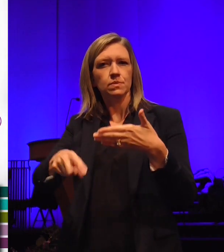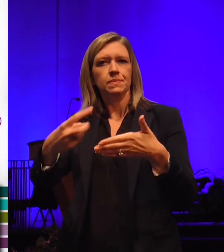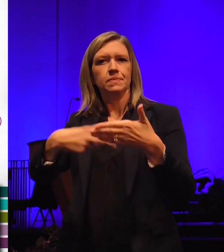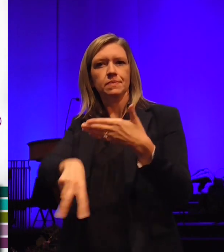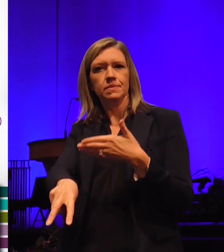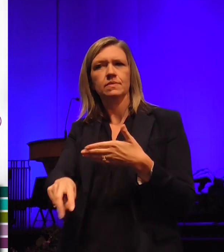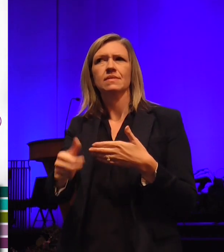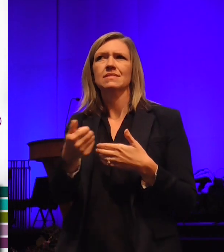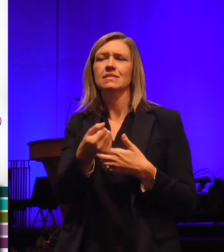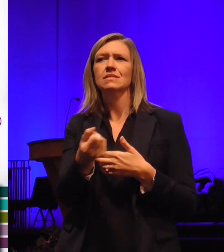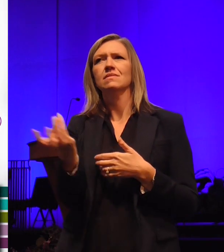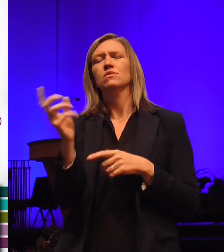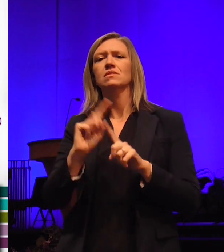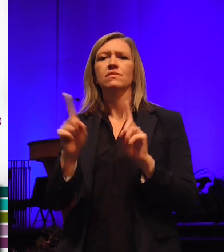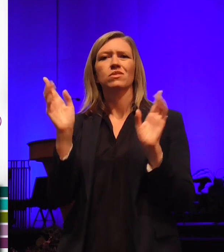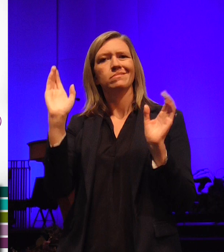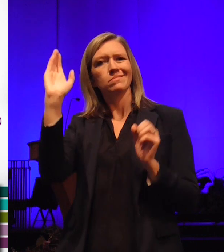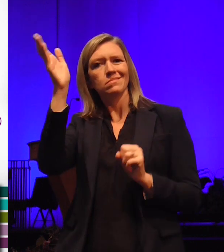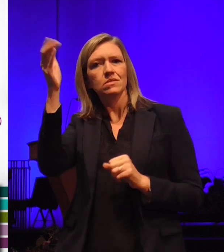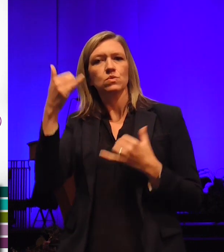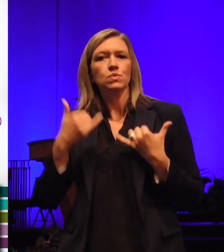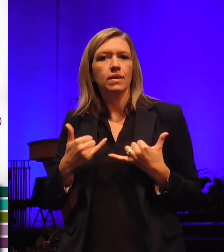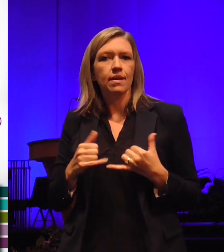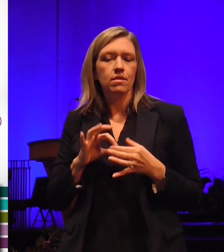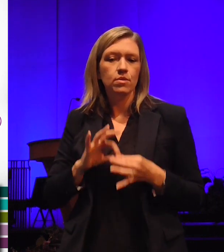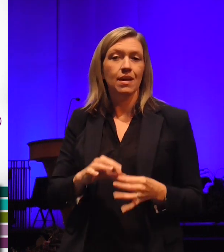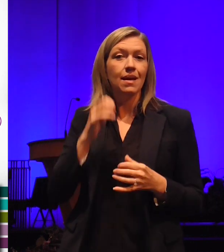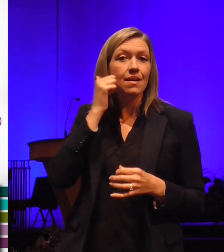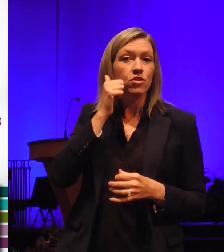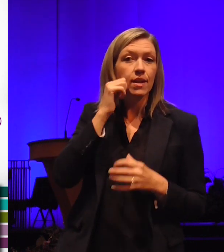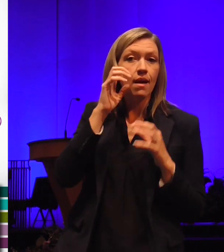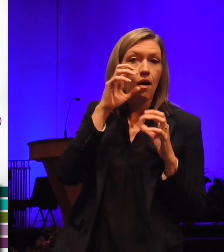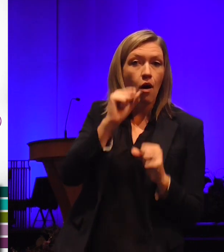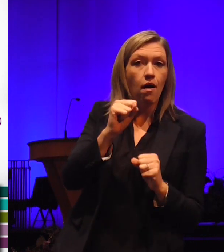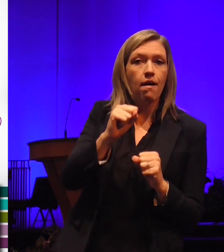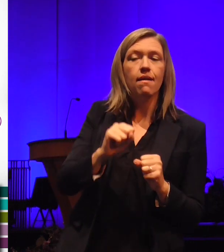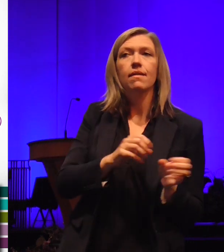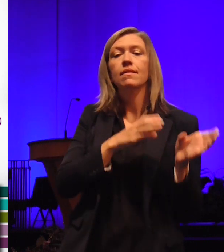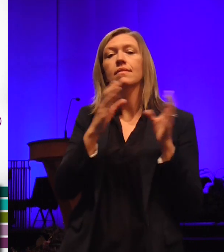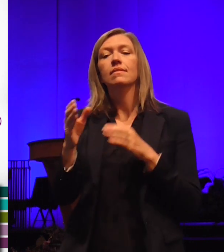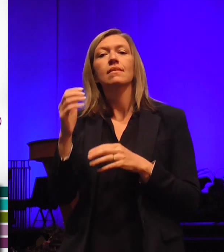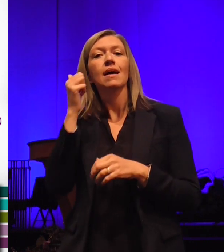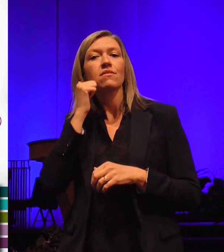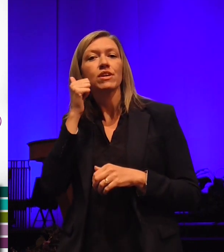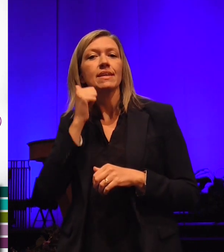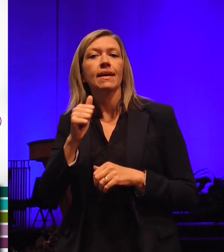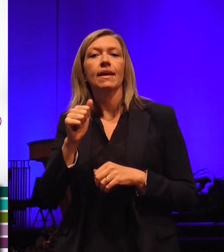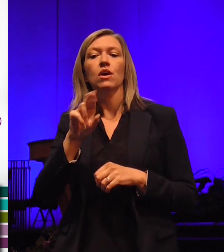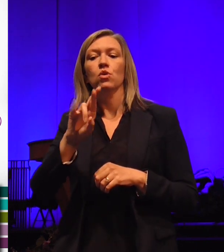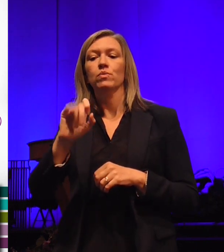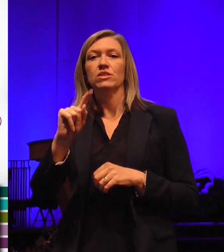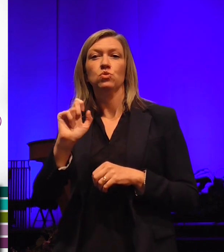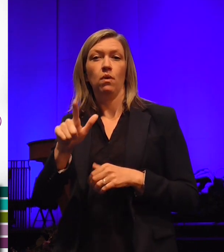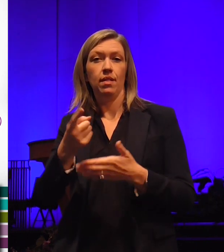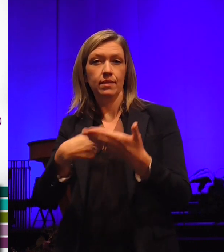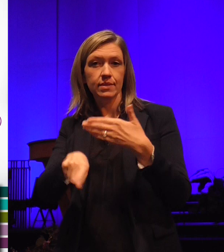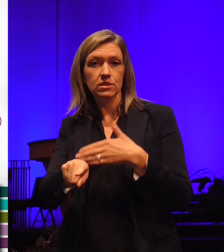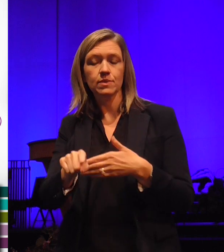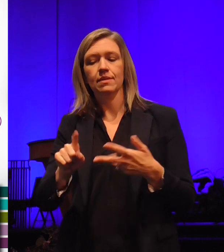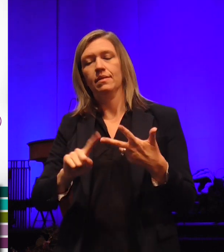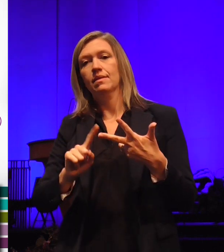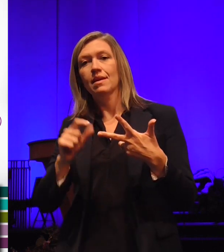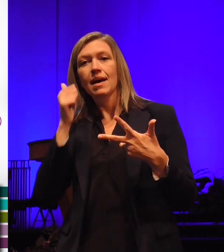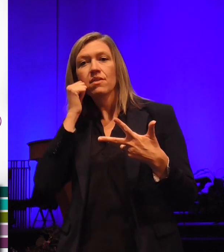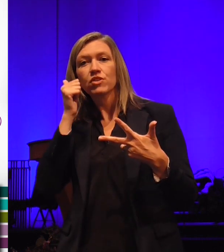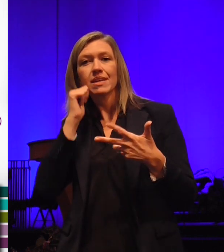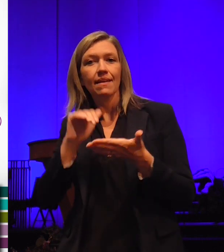different talks. Today's Everyday Awe. Next week is Everyday Ritual. Then we're exploring Everyday Forgiveness. But I just wanted to